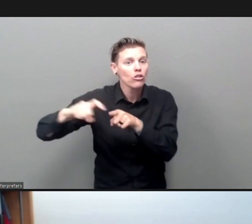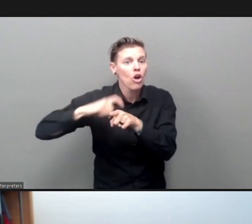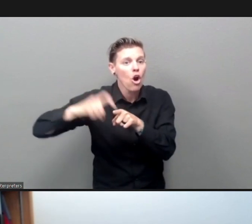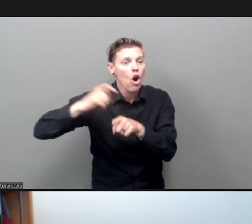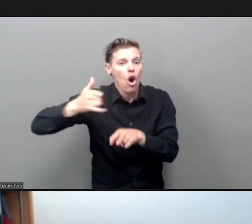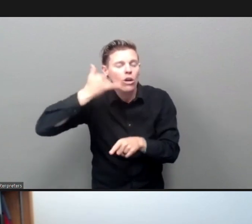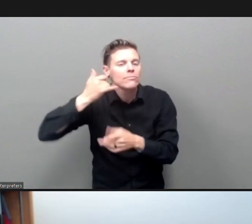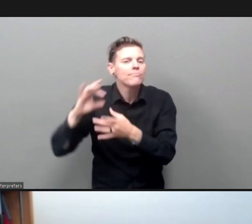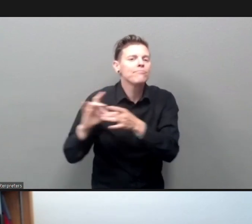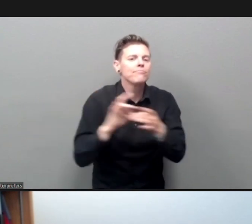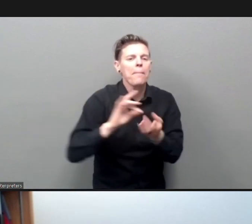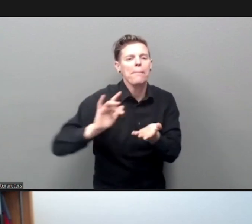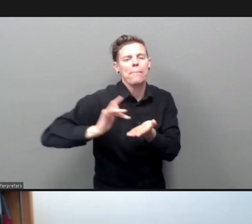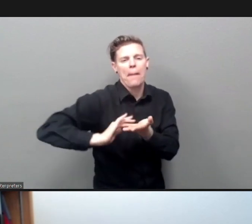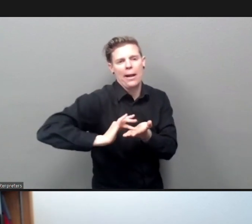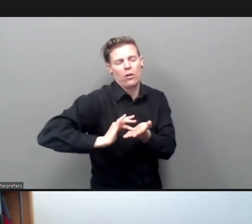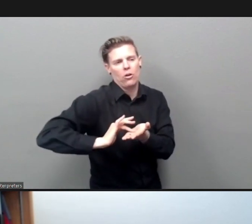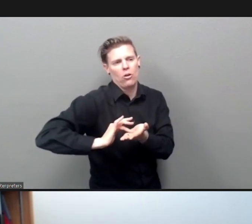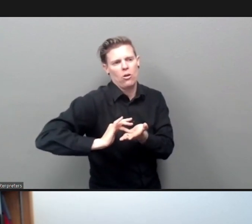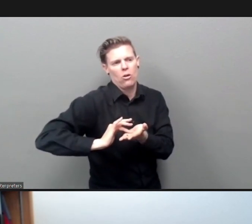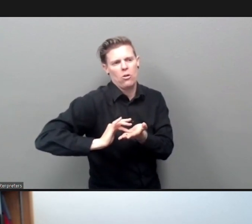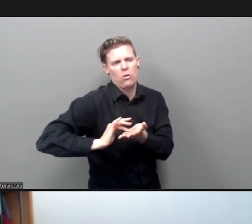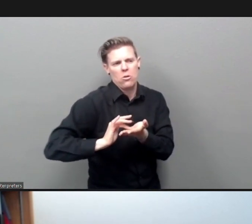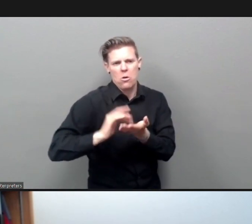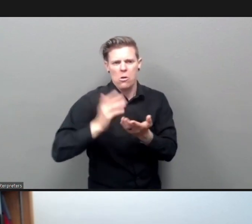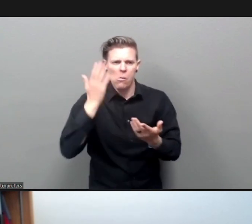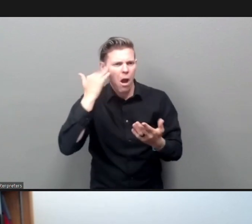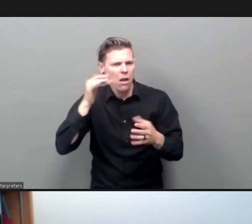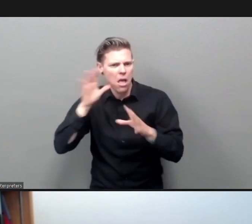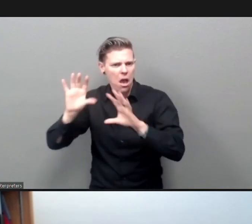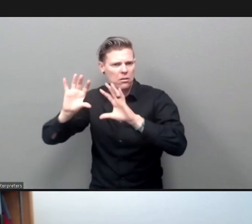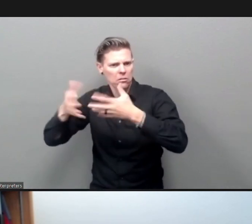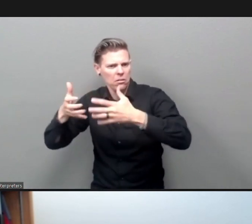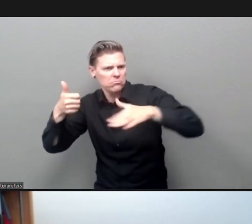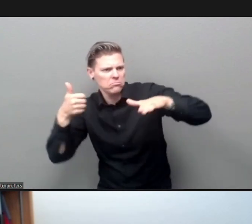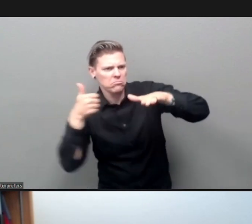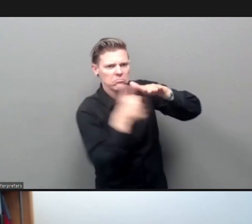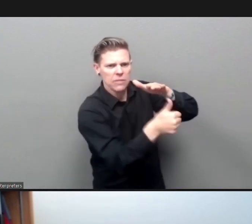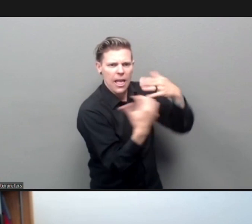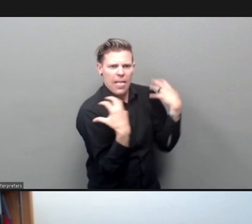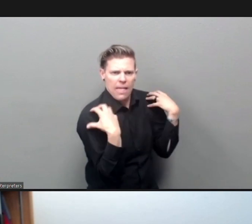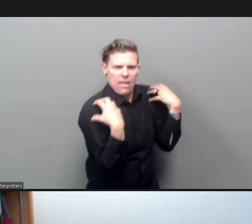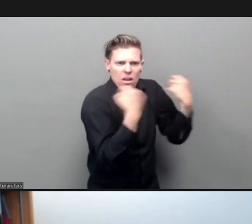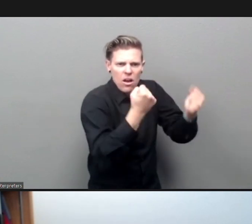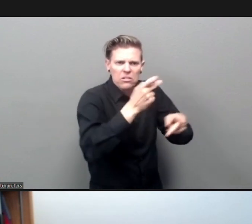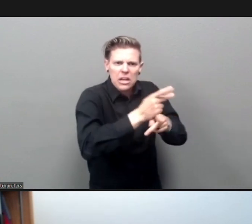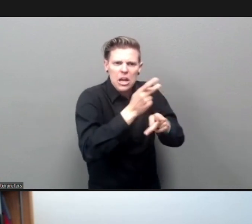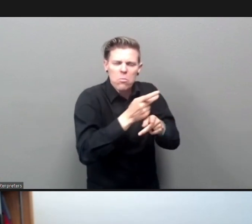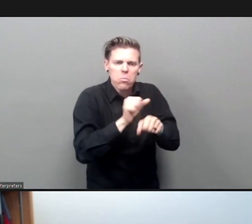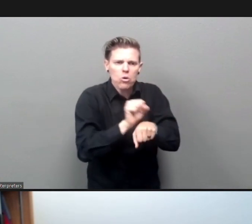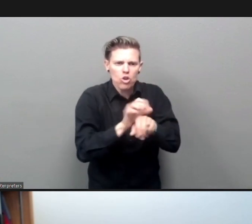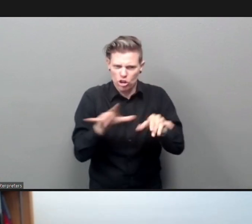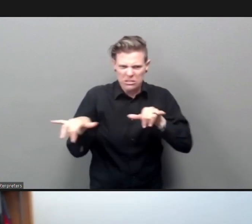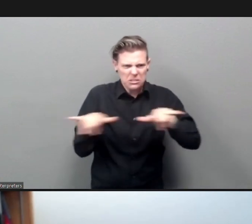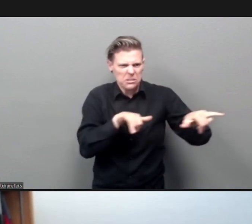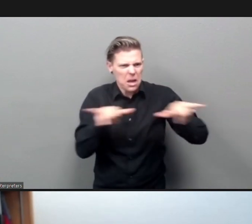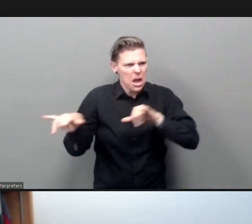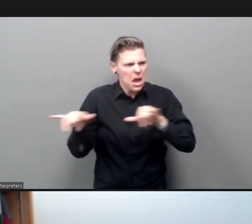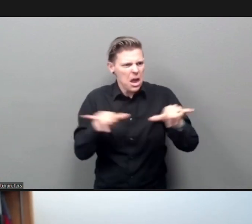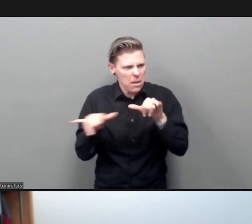they considered healthcare workers in the sense that they do occasionally transport into hospitals?